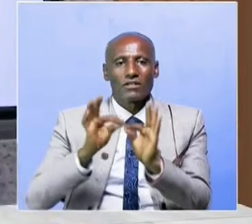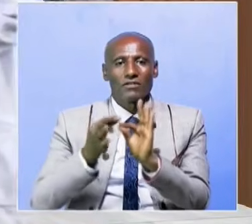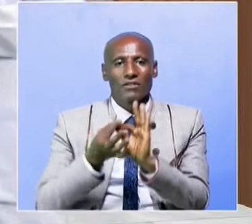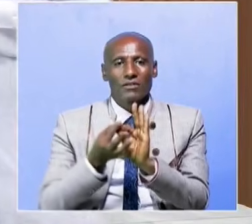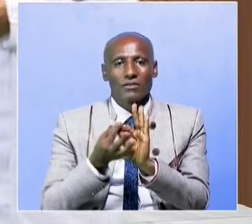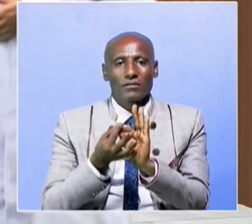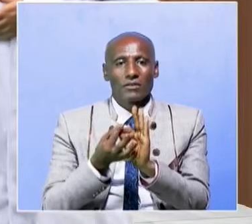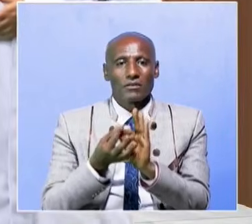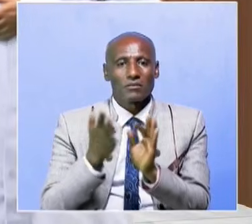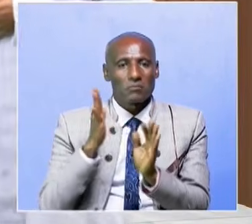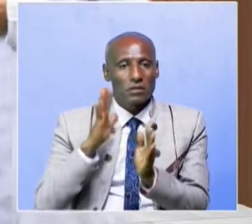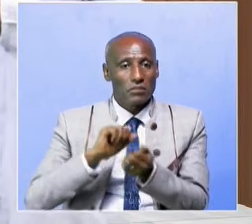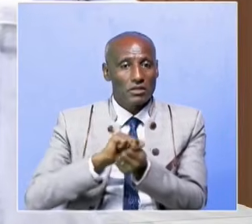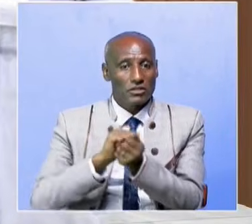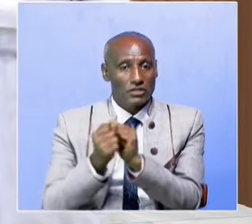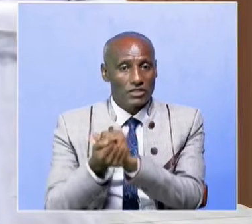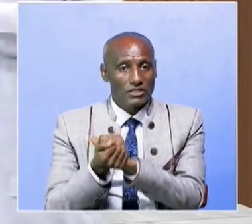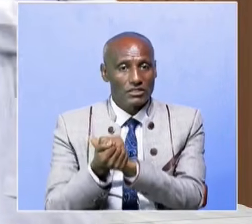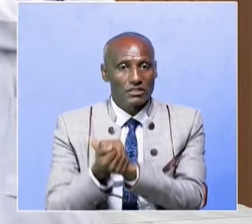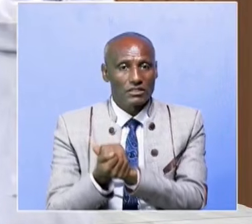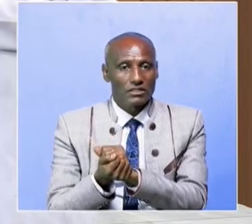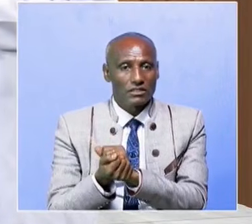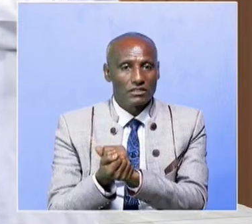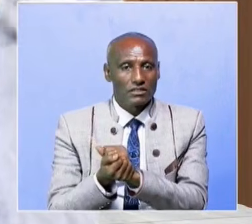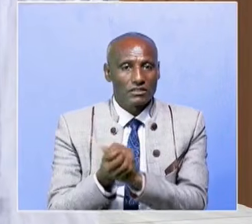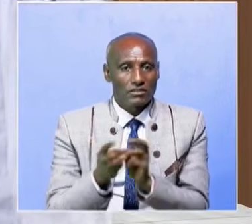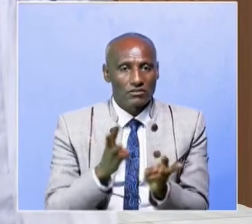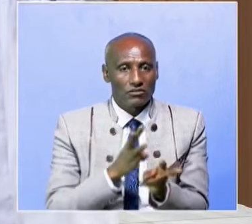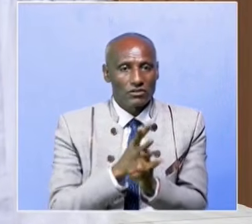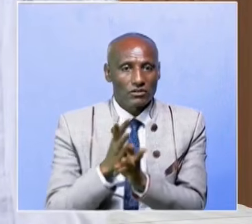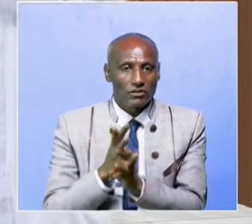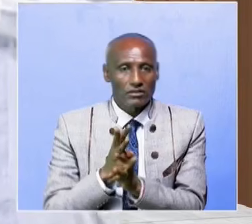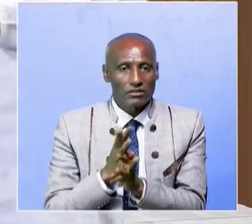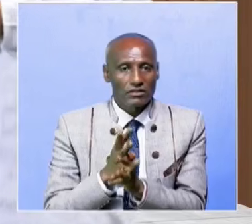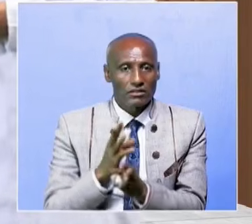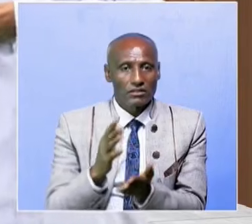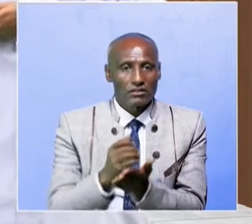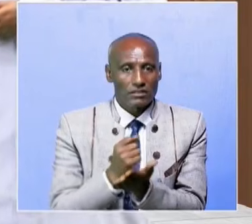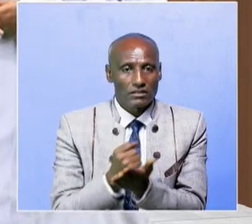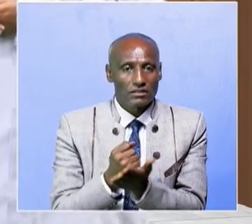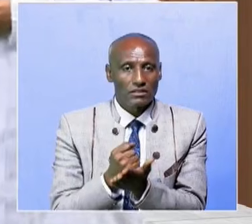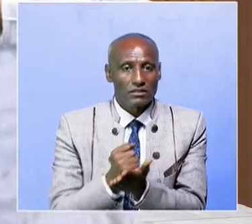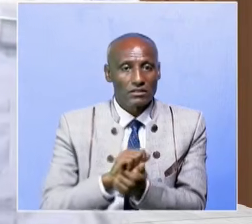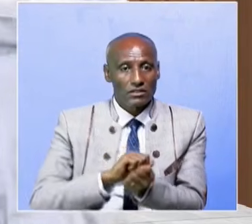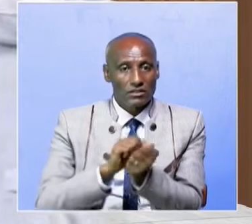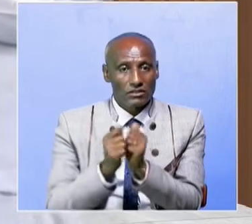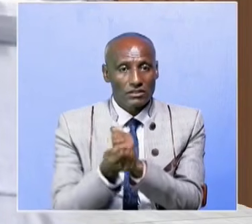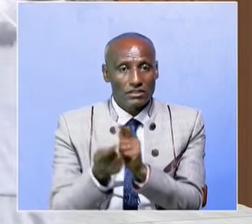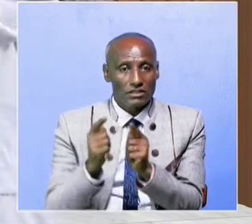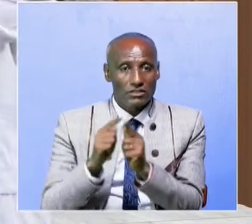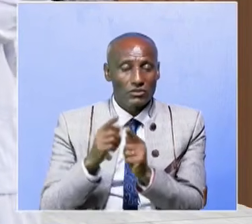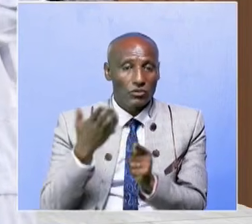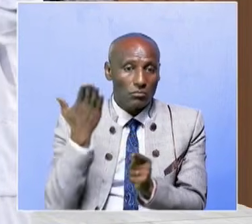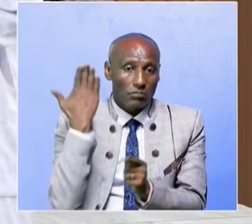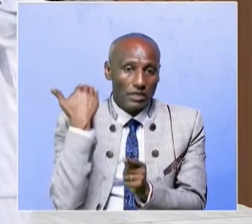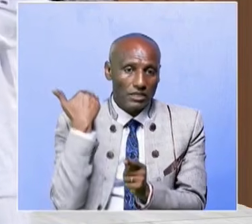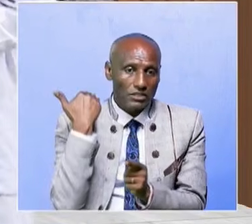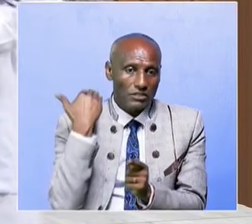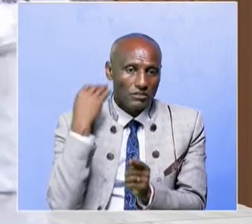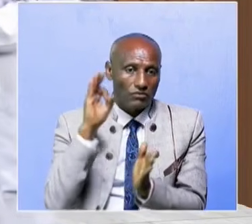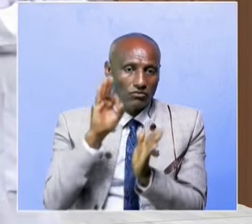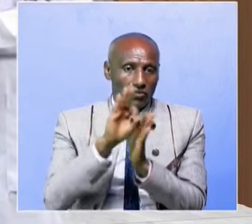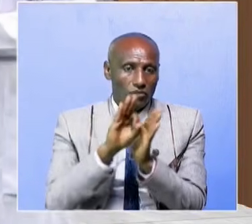be changed in their ways. For example, some may be changed to its past